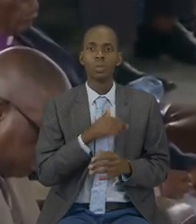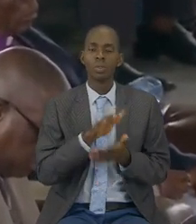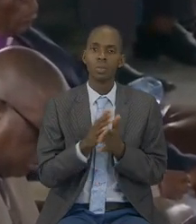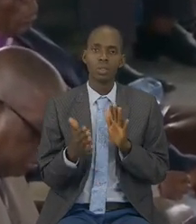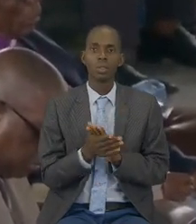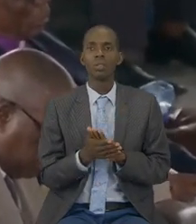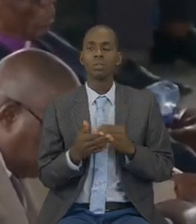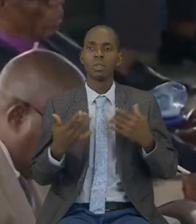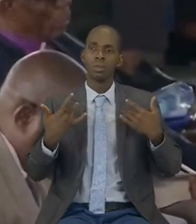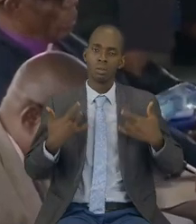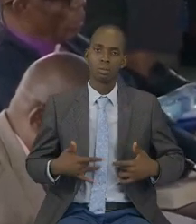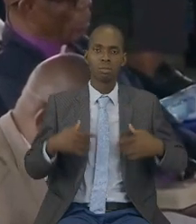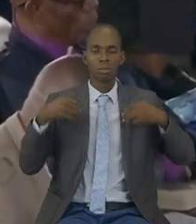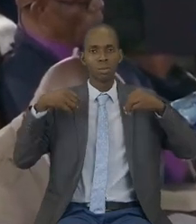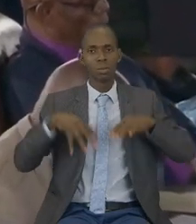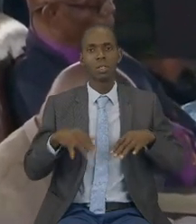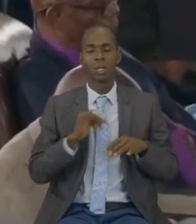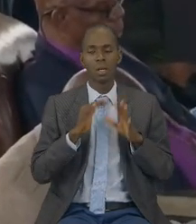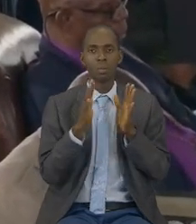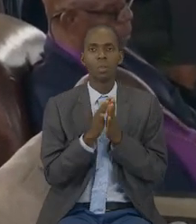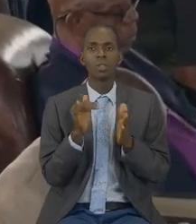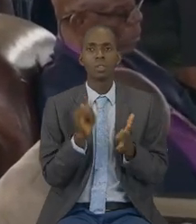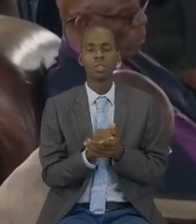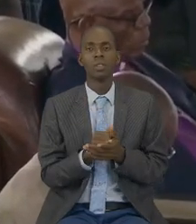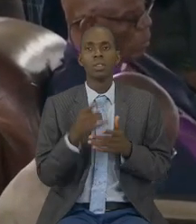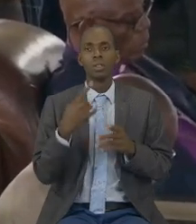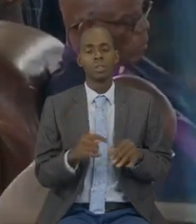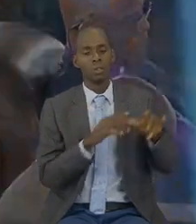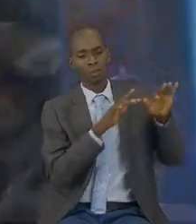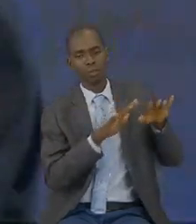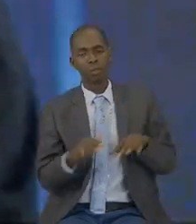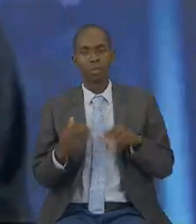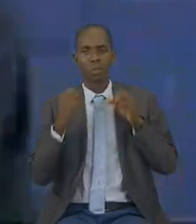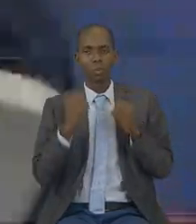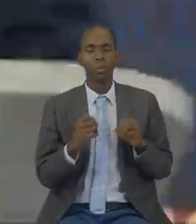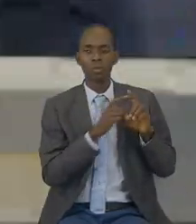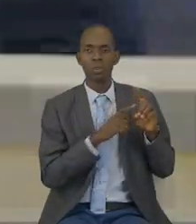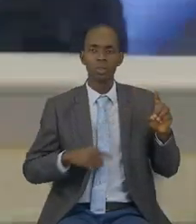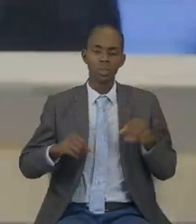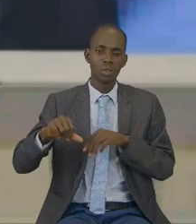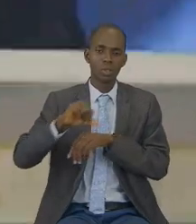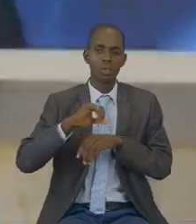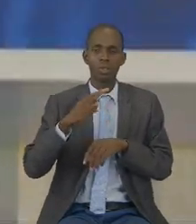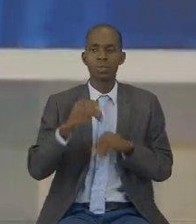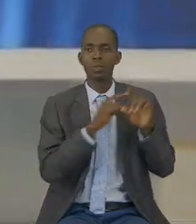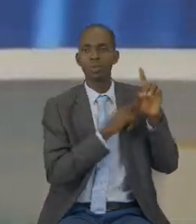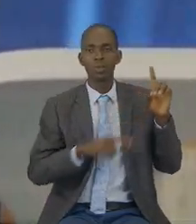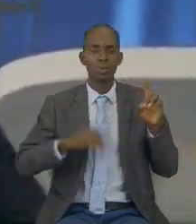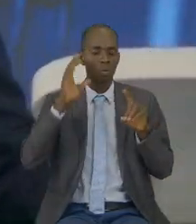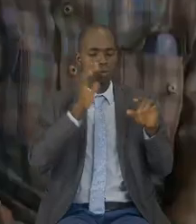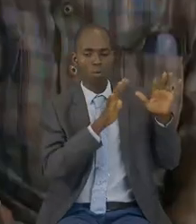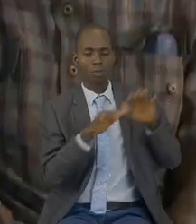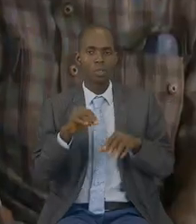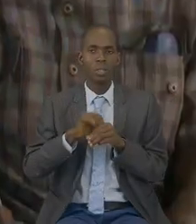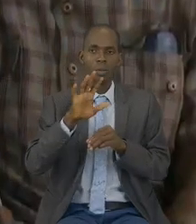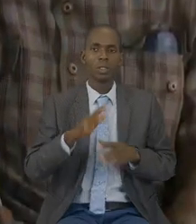pray that the flowing, overflowing power of the Lord and the Spirit of the Lord and the anointing of the Lord will flow into your